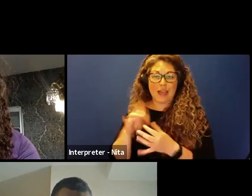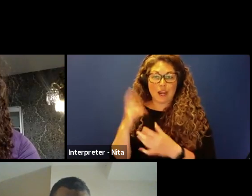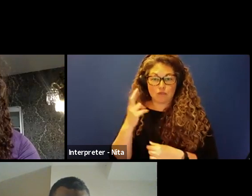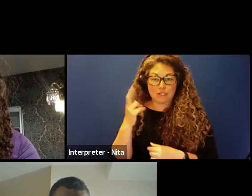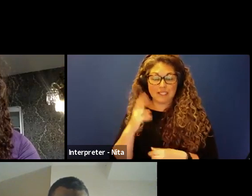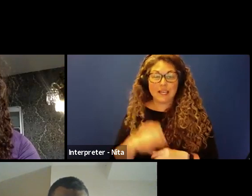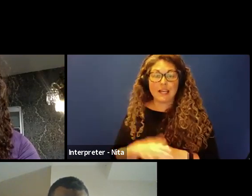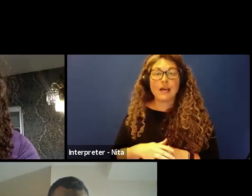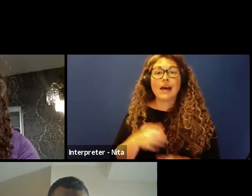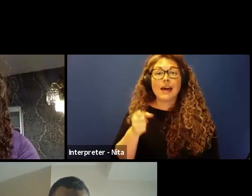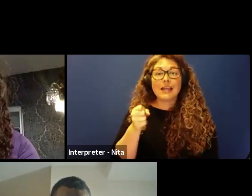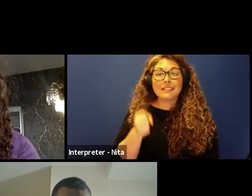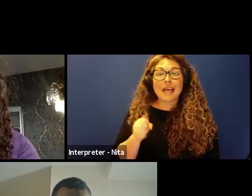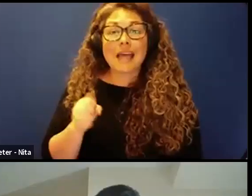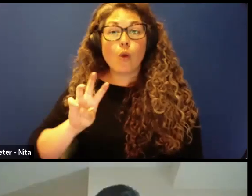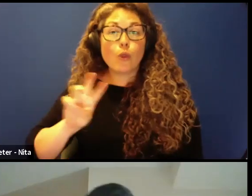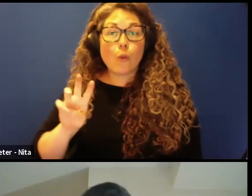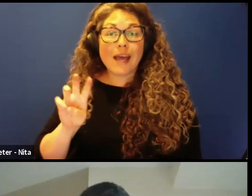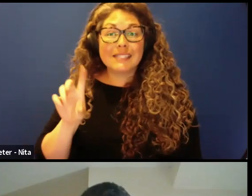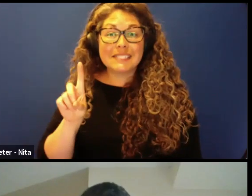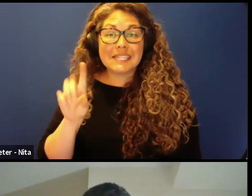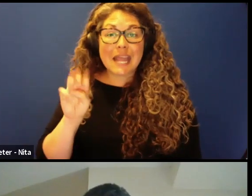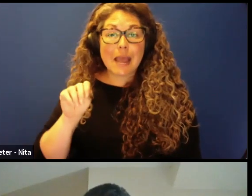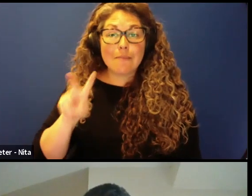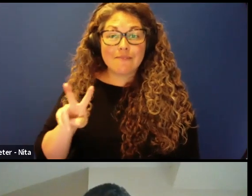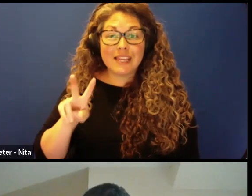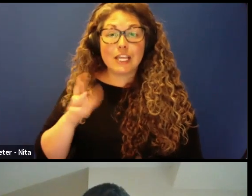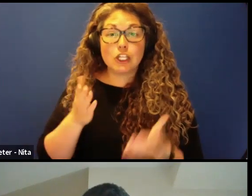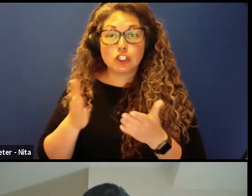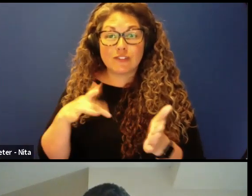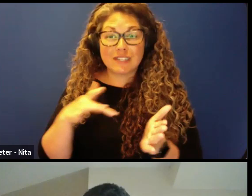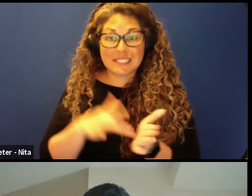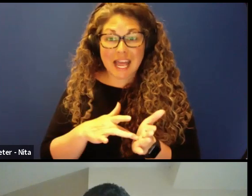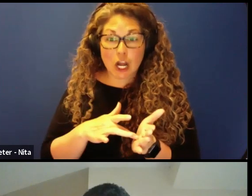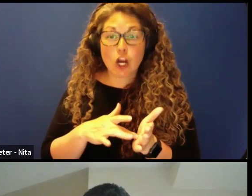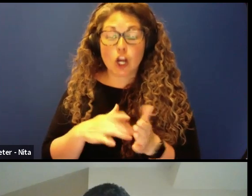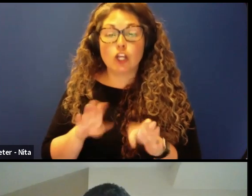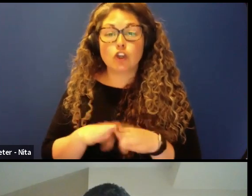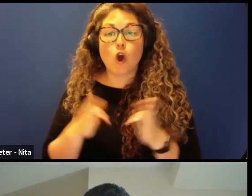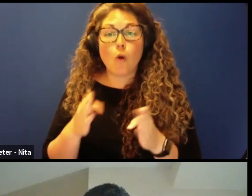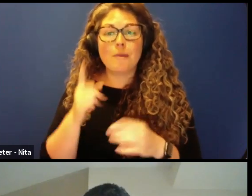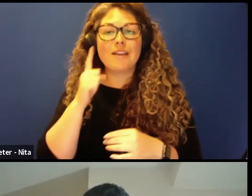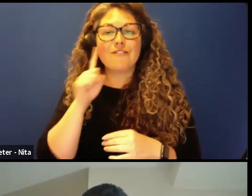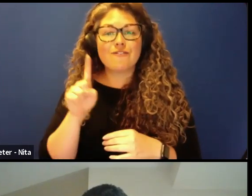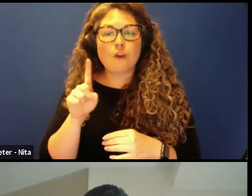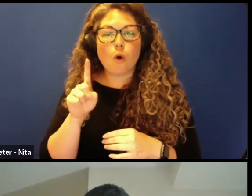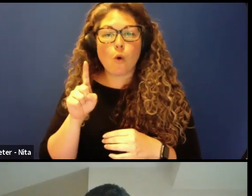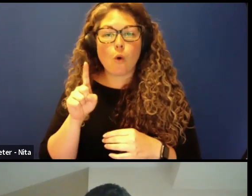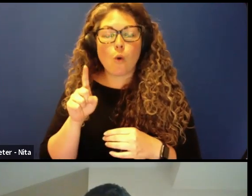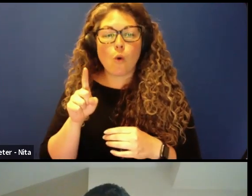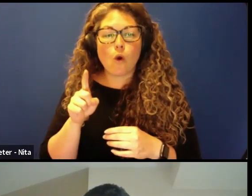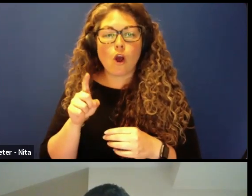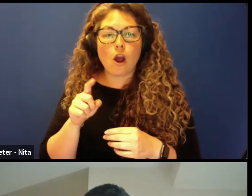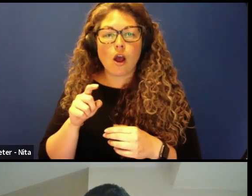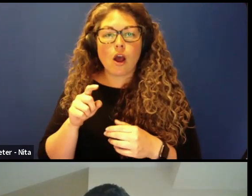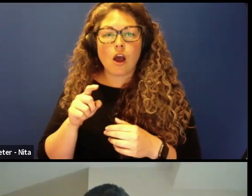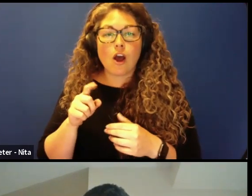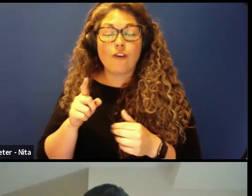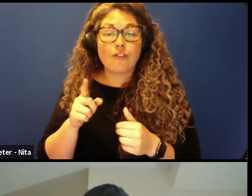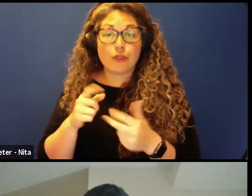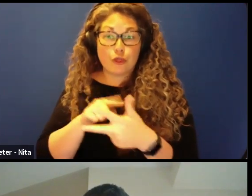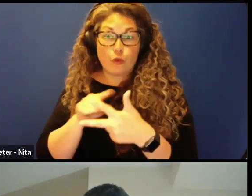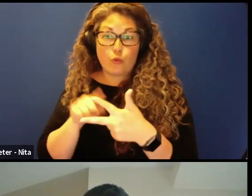Southwest DMV Service Center is open by appointment for access to 3 services: first time /